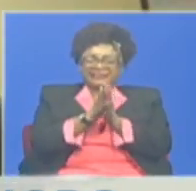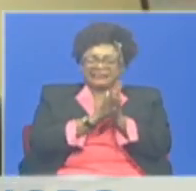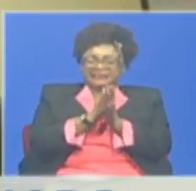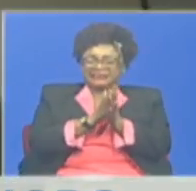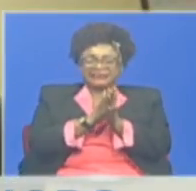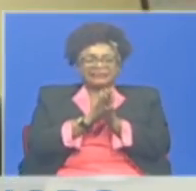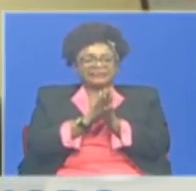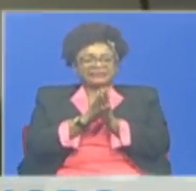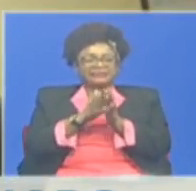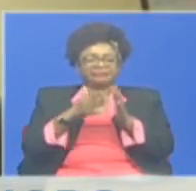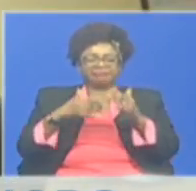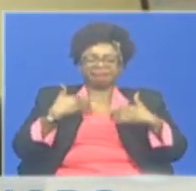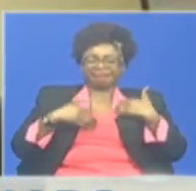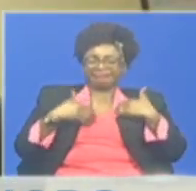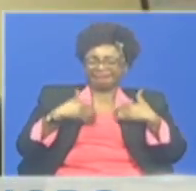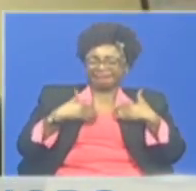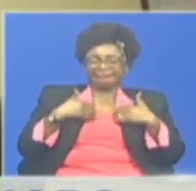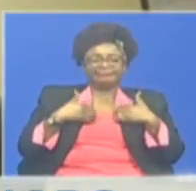panic,